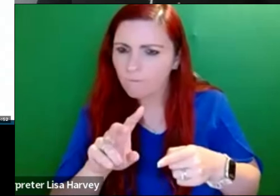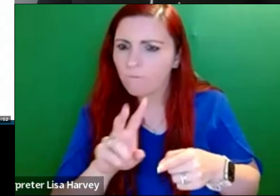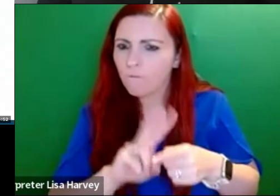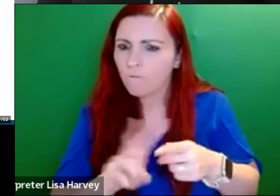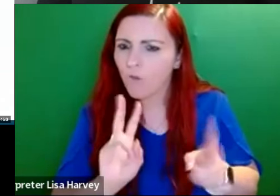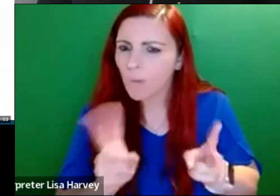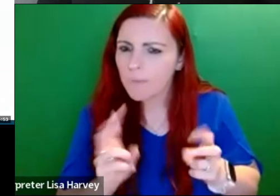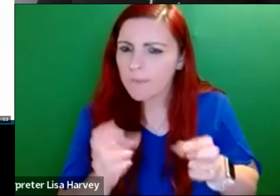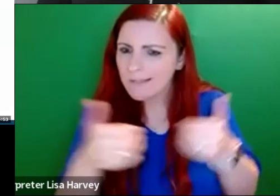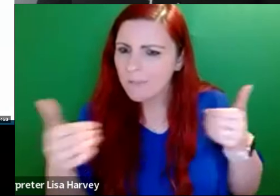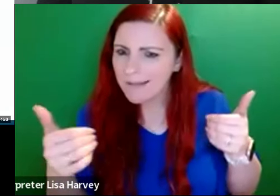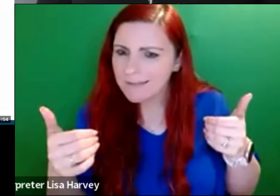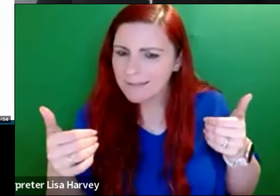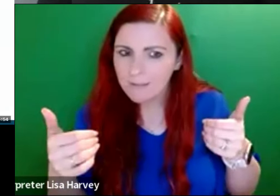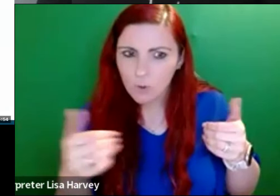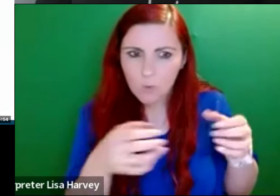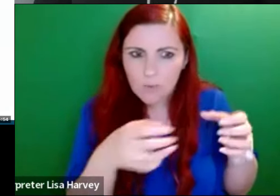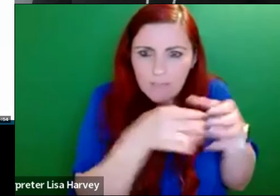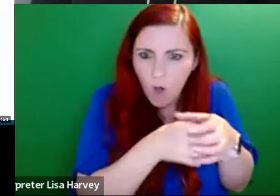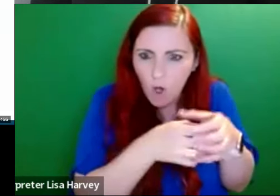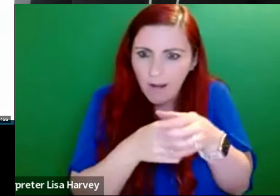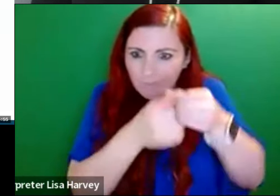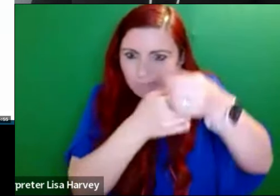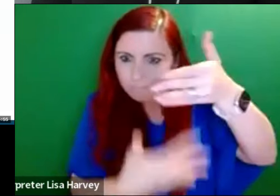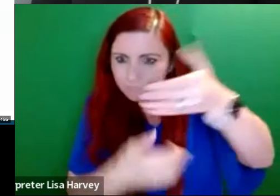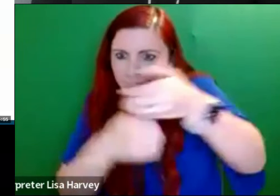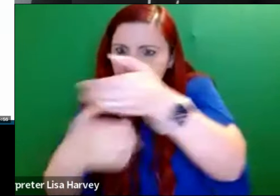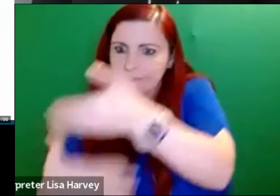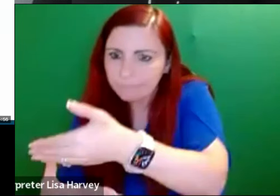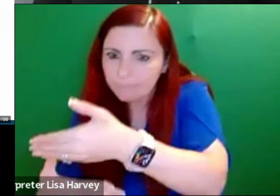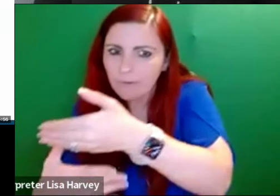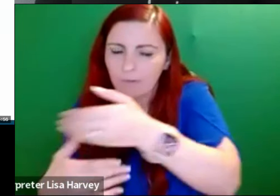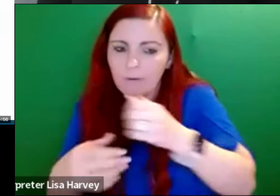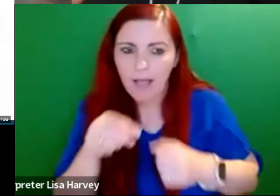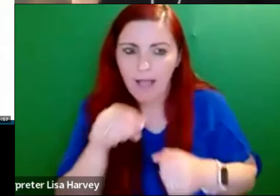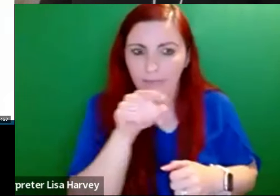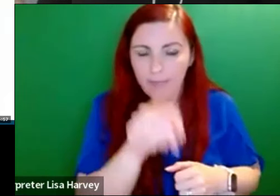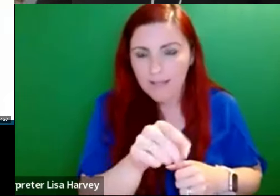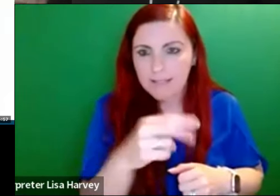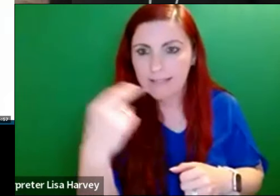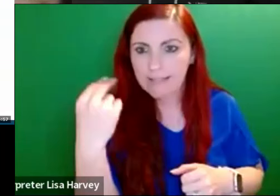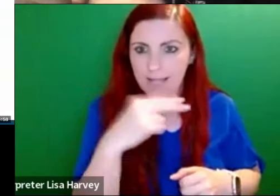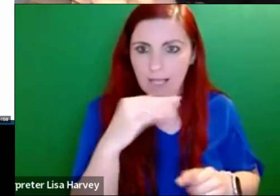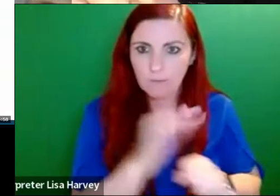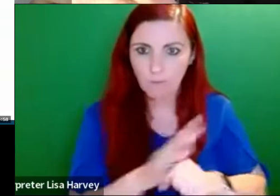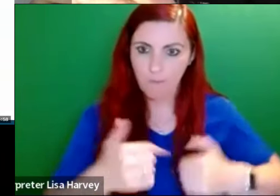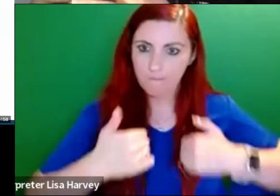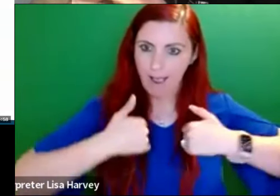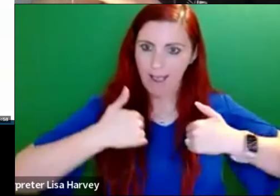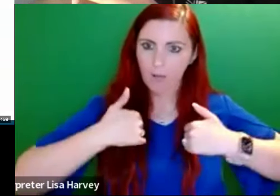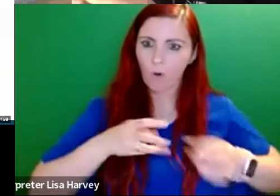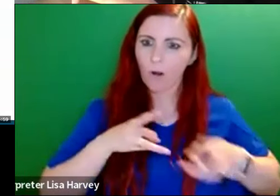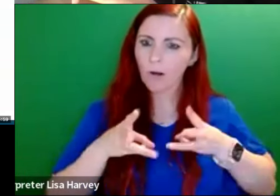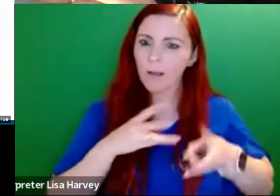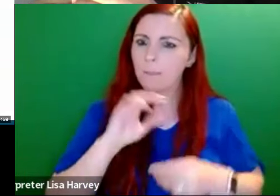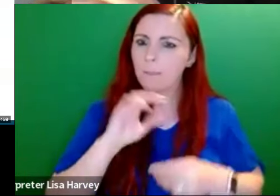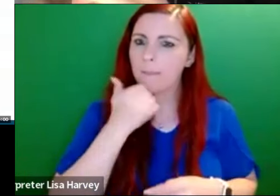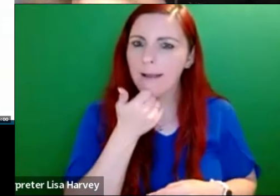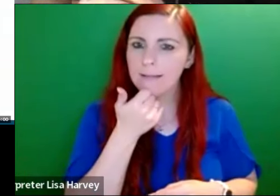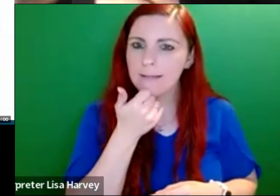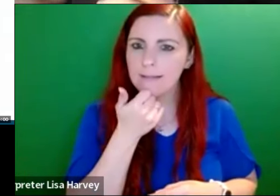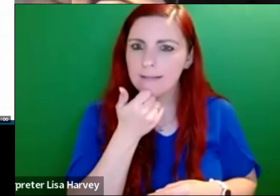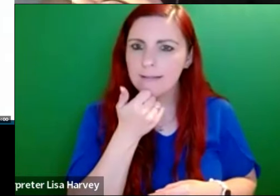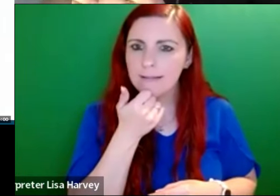into smaller categories. And that's really nice for what I want to do, because if